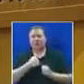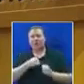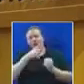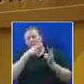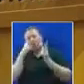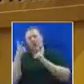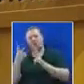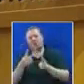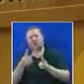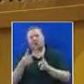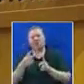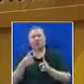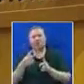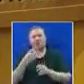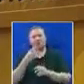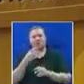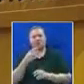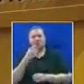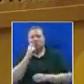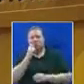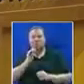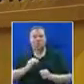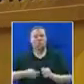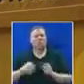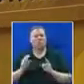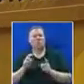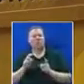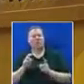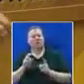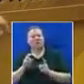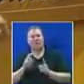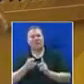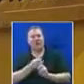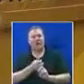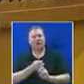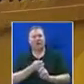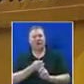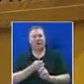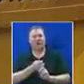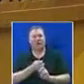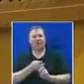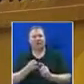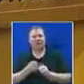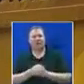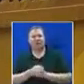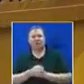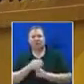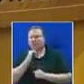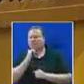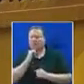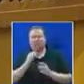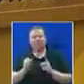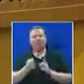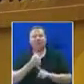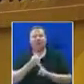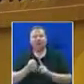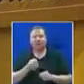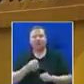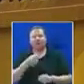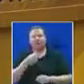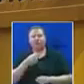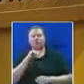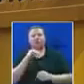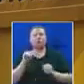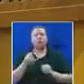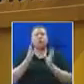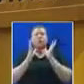on gender-based violence. It must not be gender-based violence when it comes to Julius Malema and